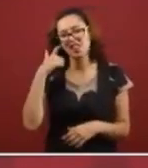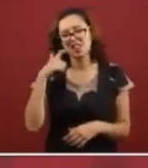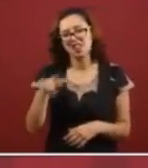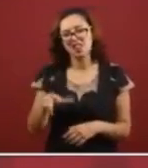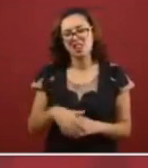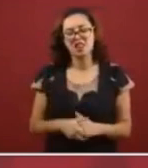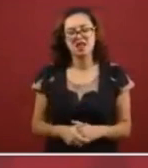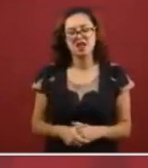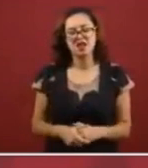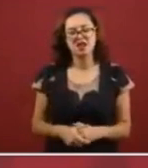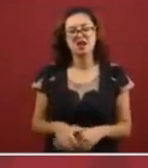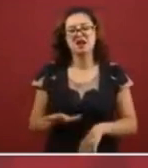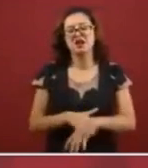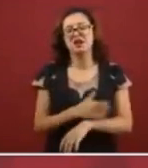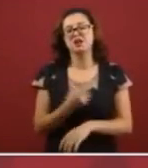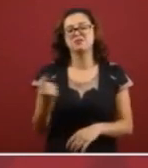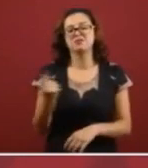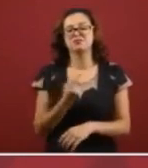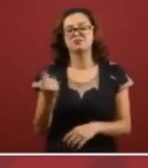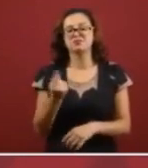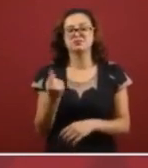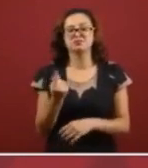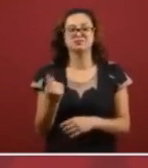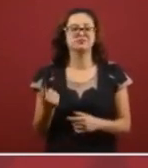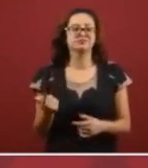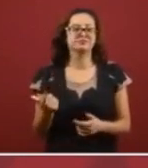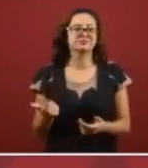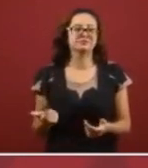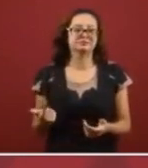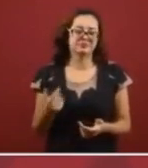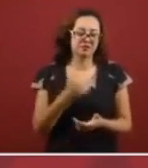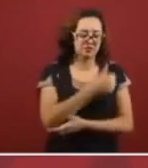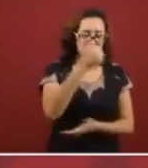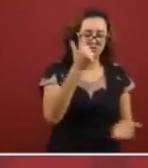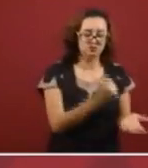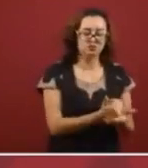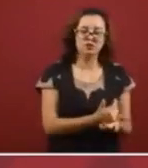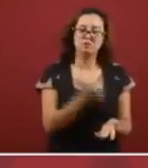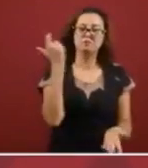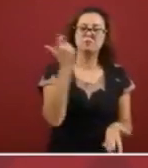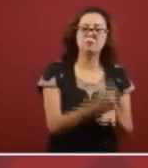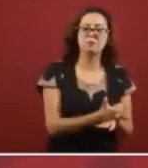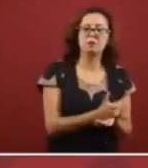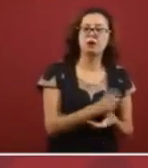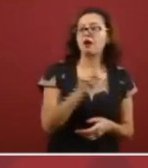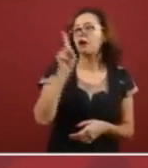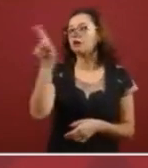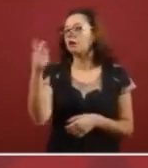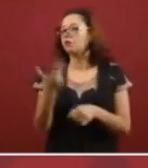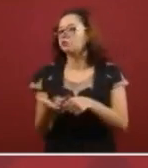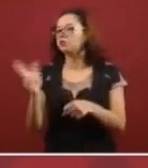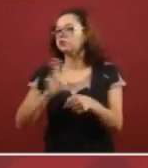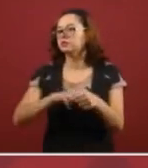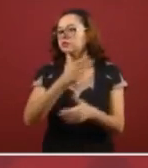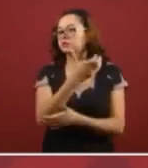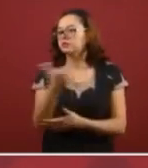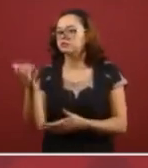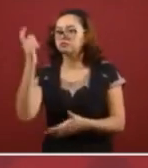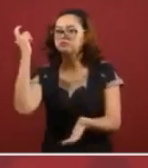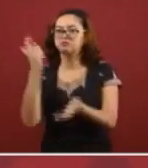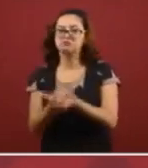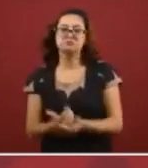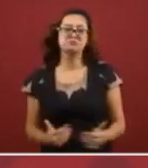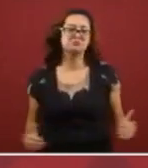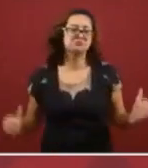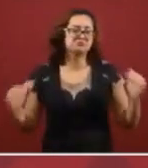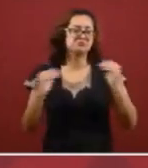Porque se les paga lo mismo, because you get paid the same as in the cities rurales, than as the